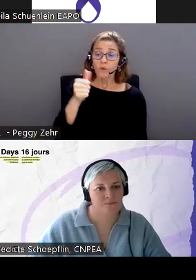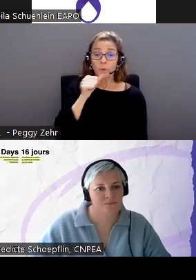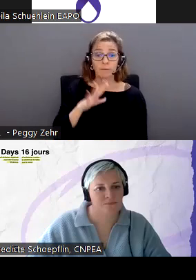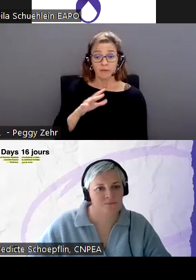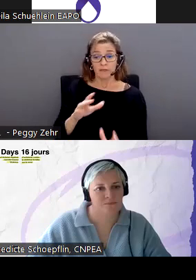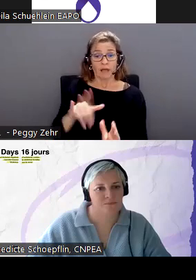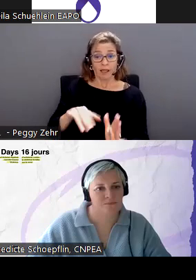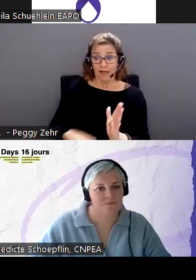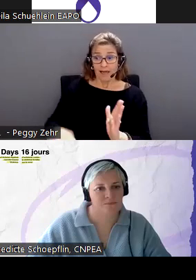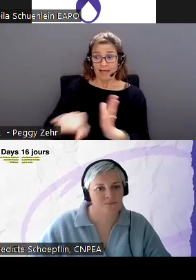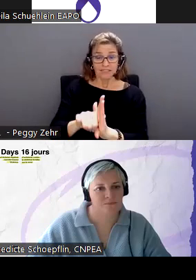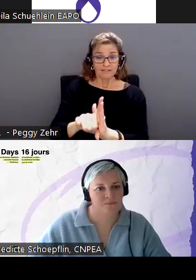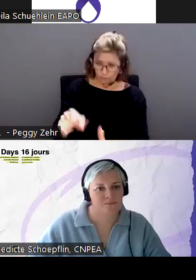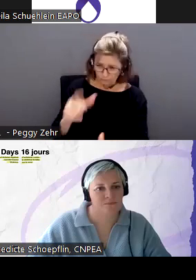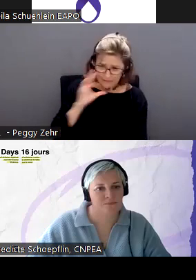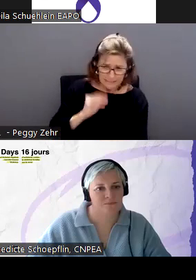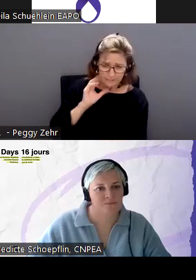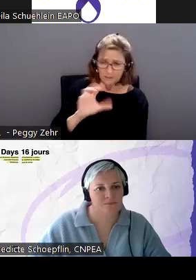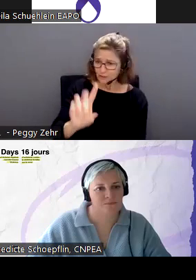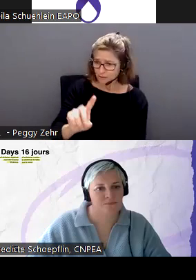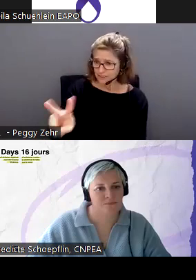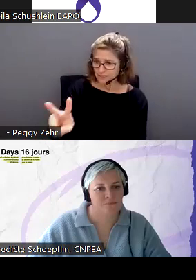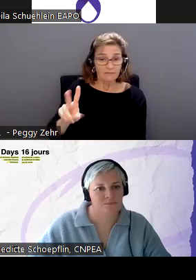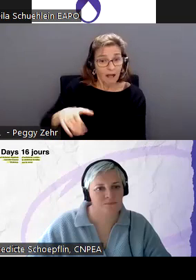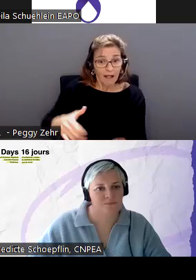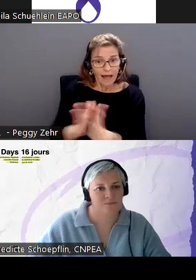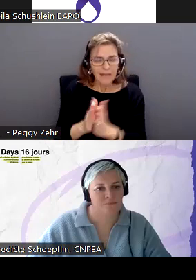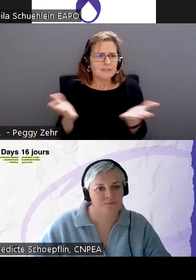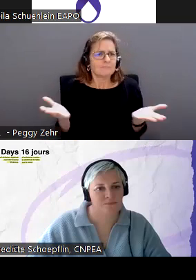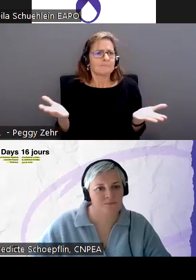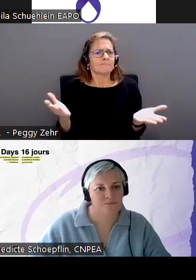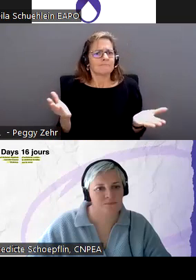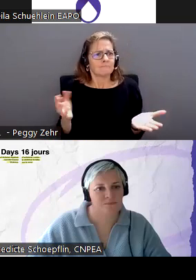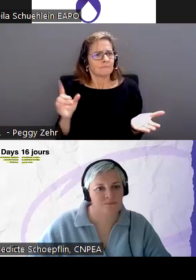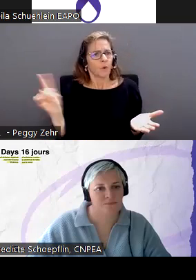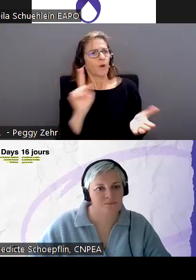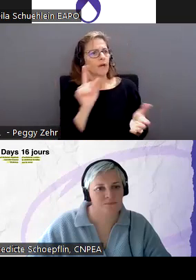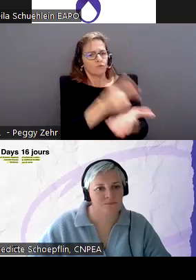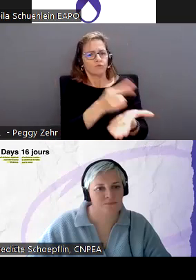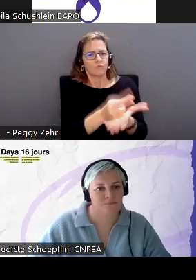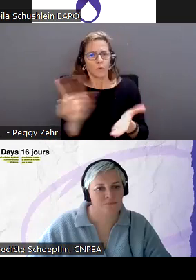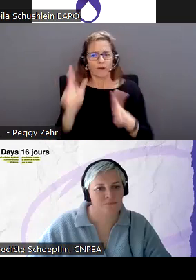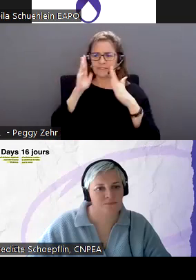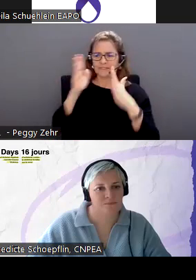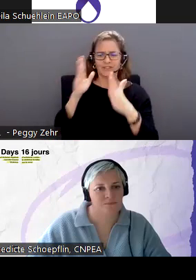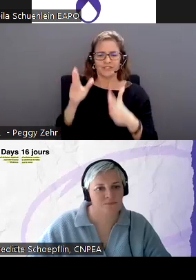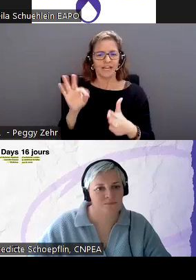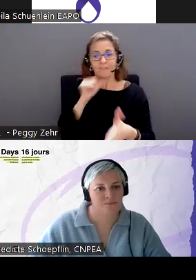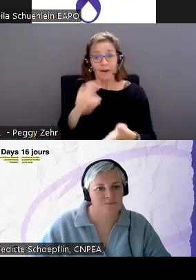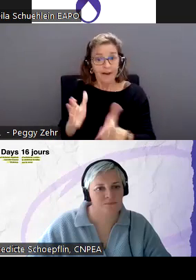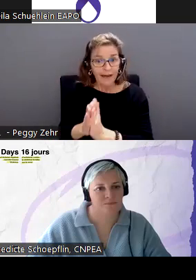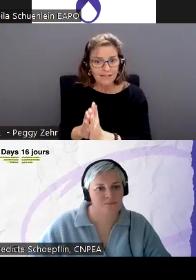not asking them if they do, then it's not surprising that there isn't a lot of attention paid in